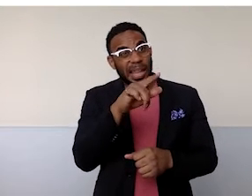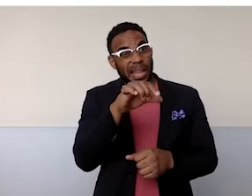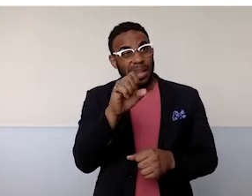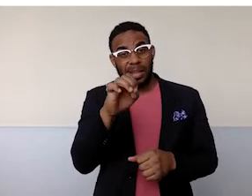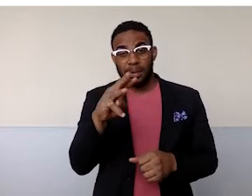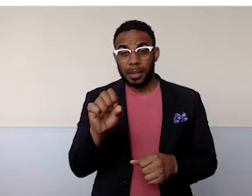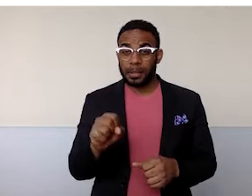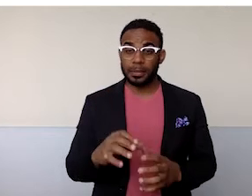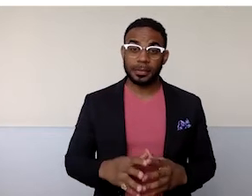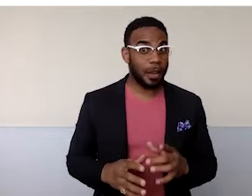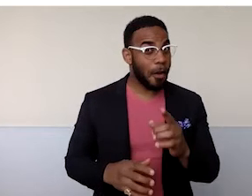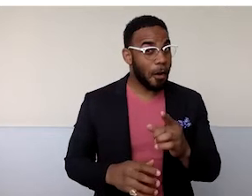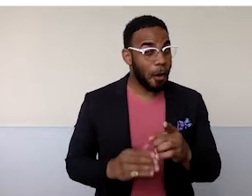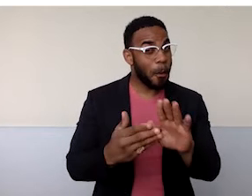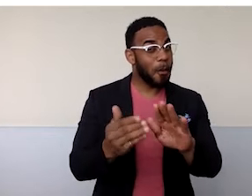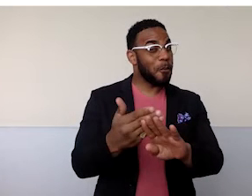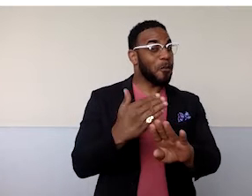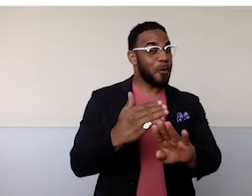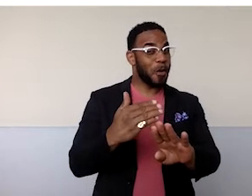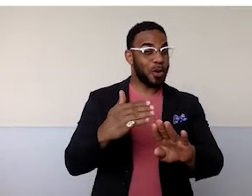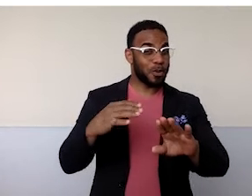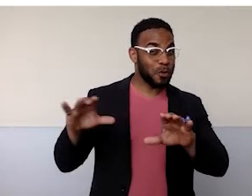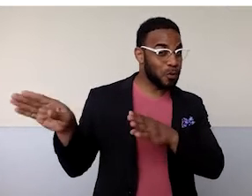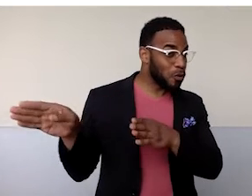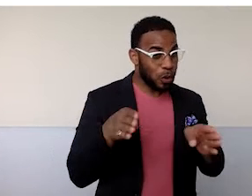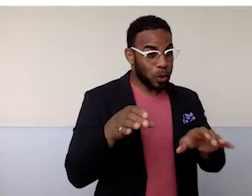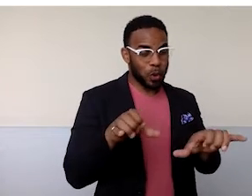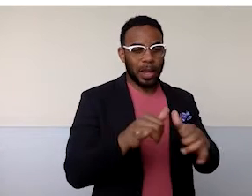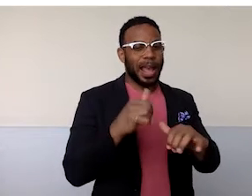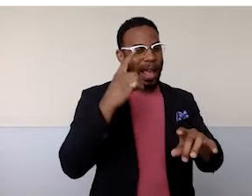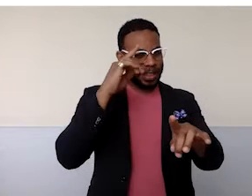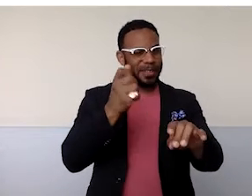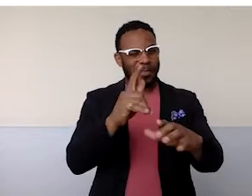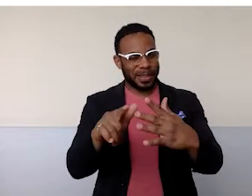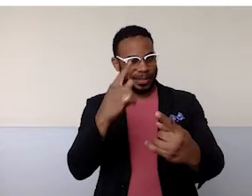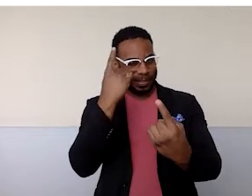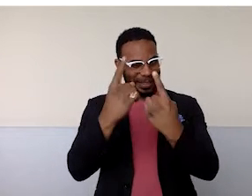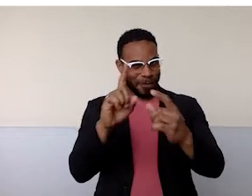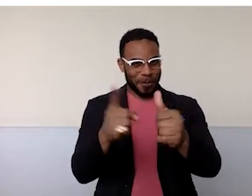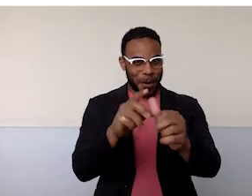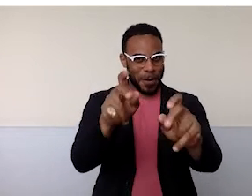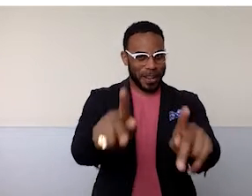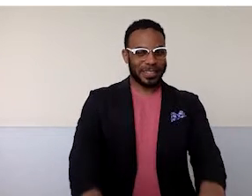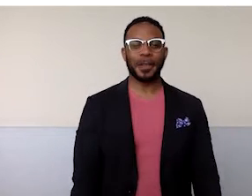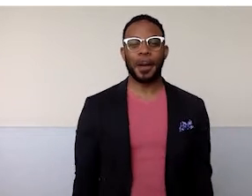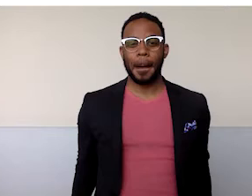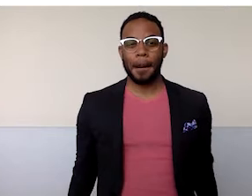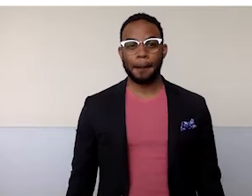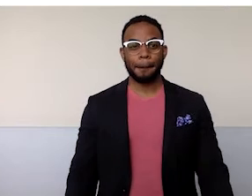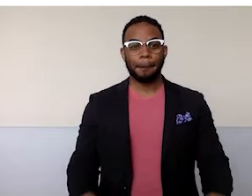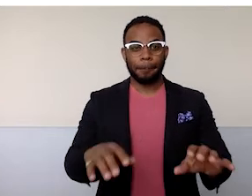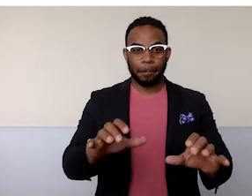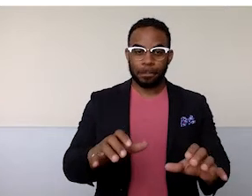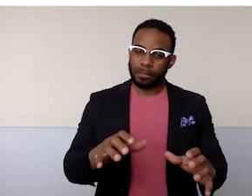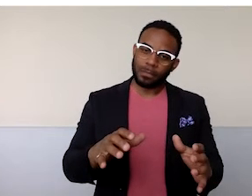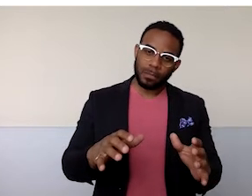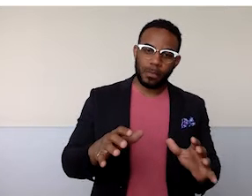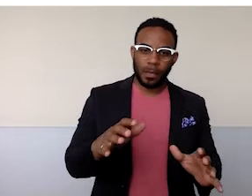around. Before you really go about that, I feel like there are a few things you need to consider. There are a lot though, but